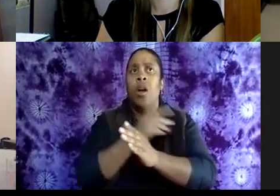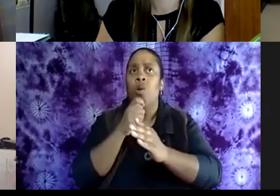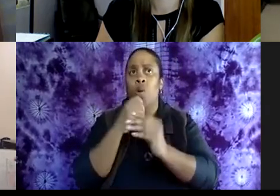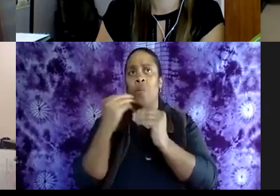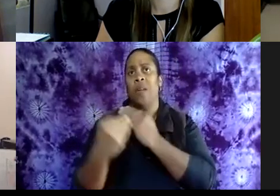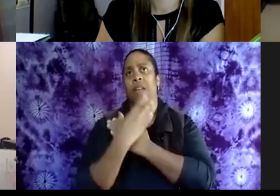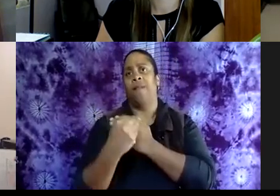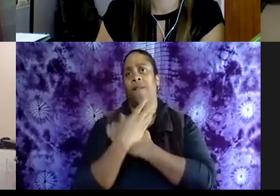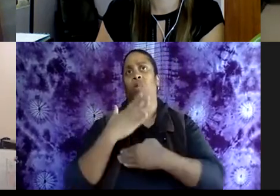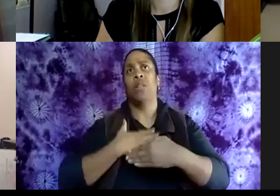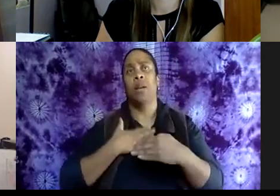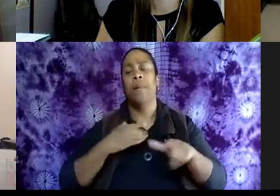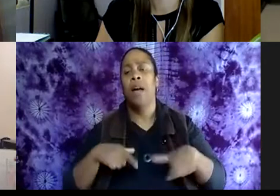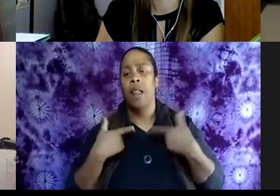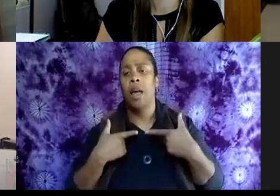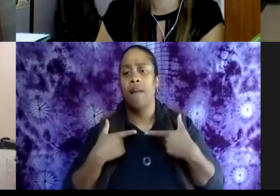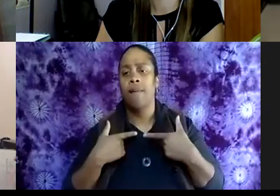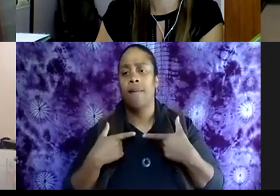life.